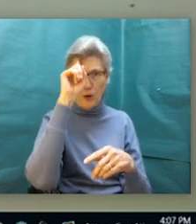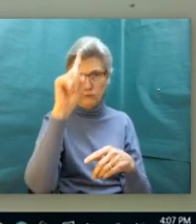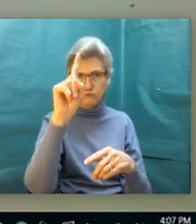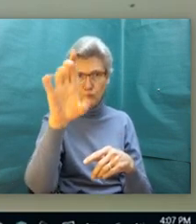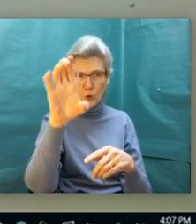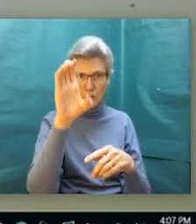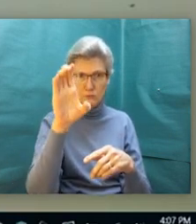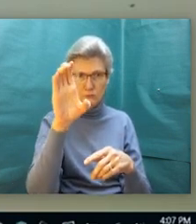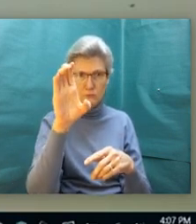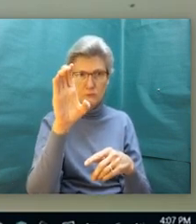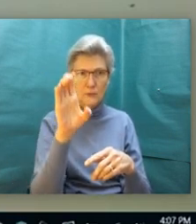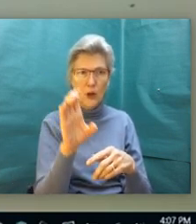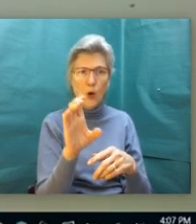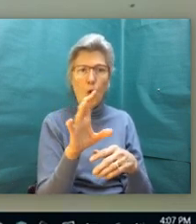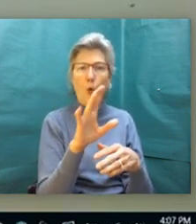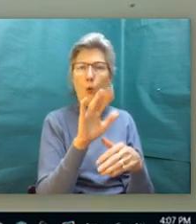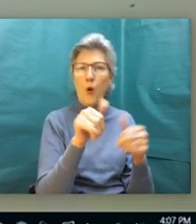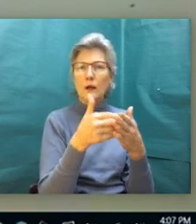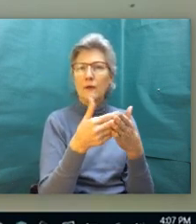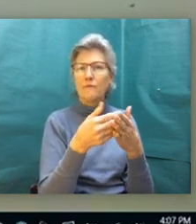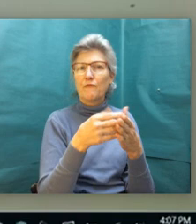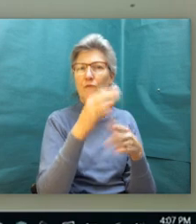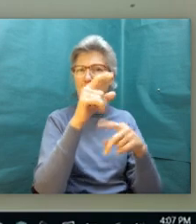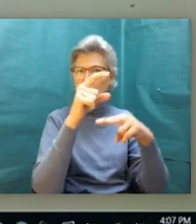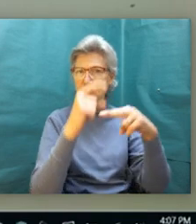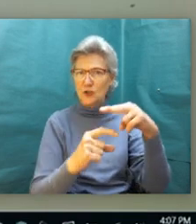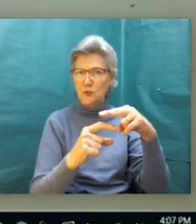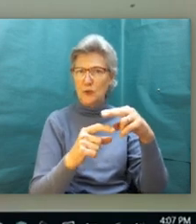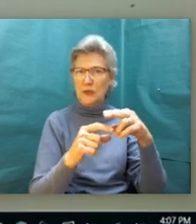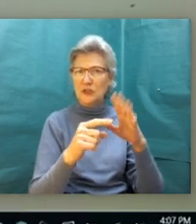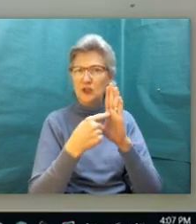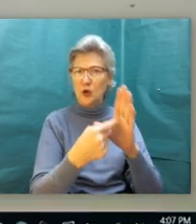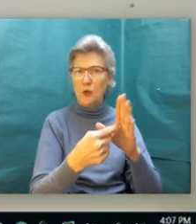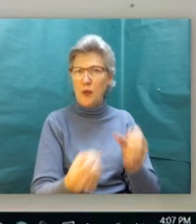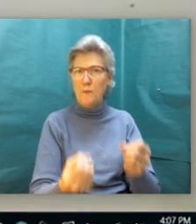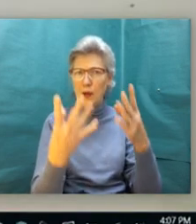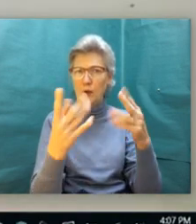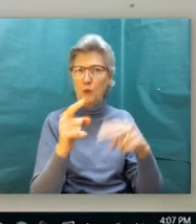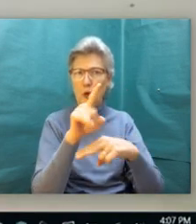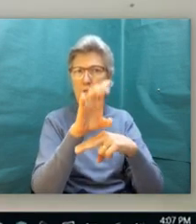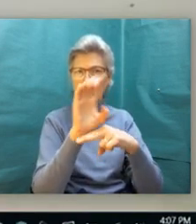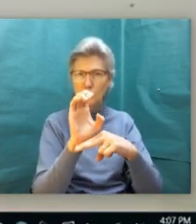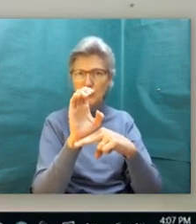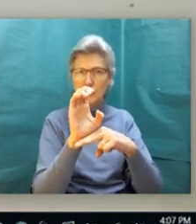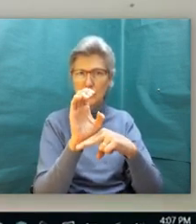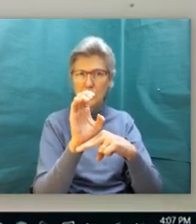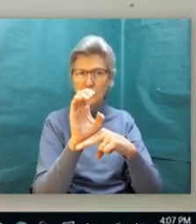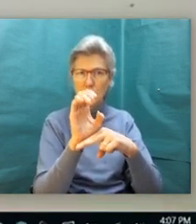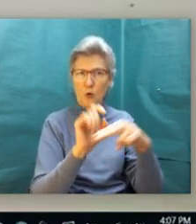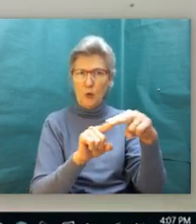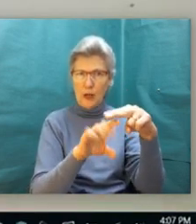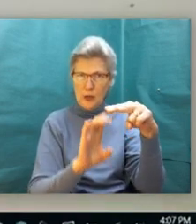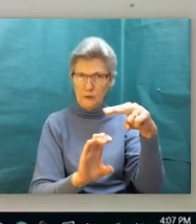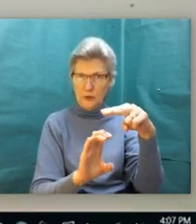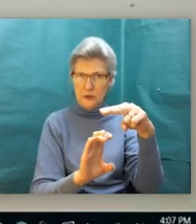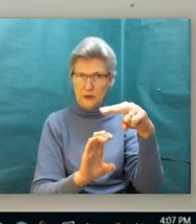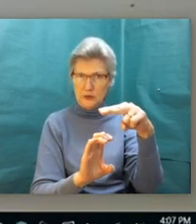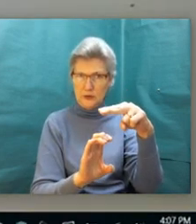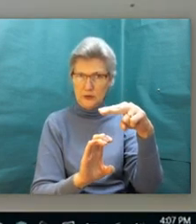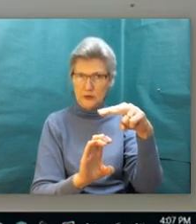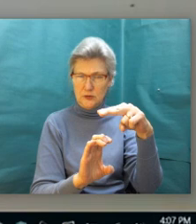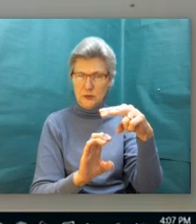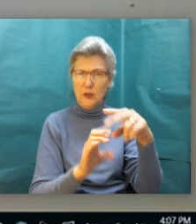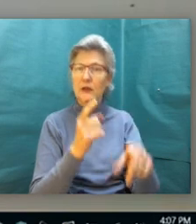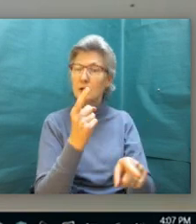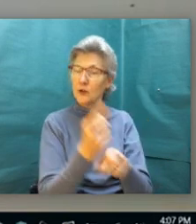that amount? If you said 100 100ths or 100